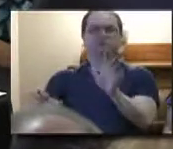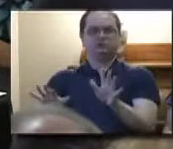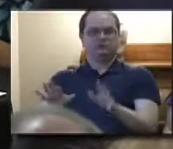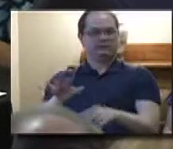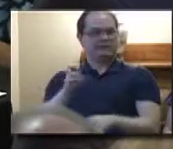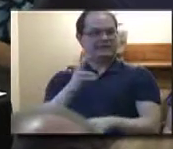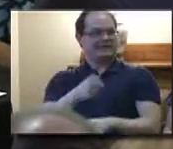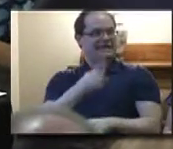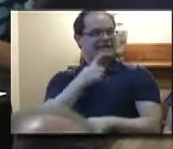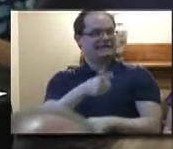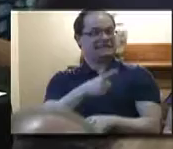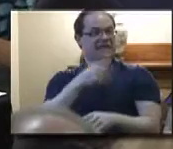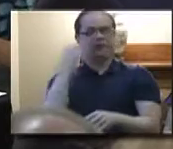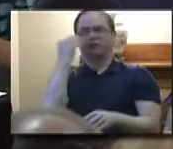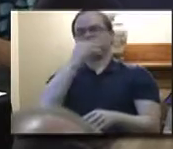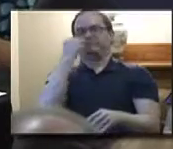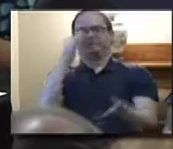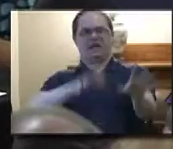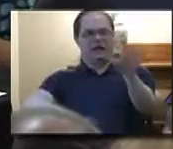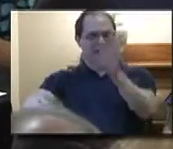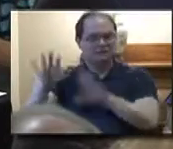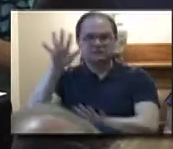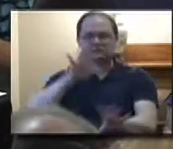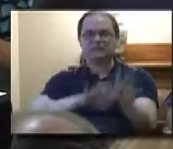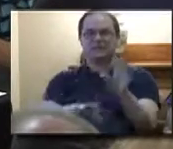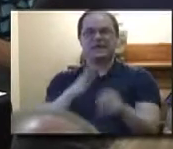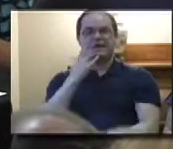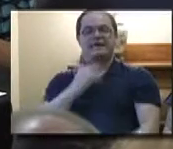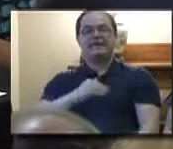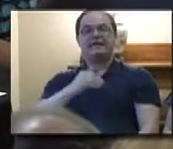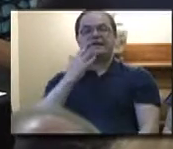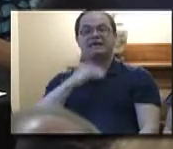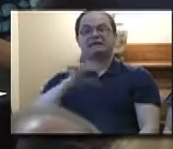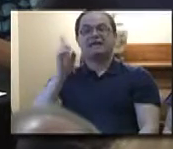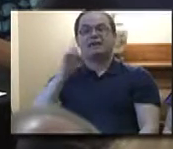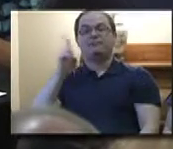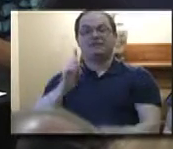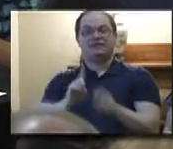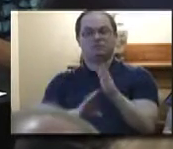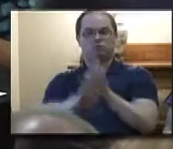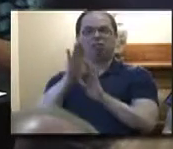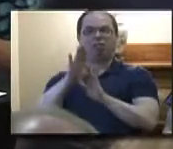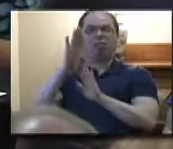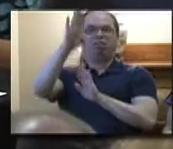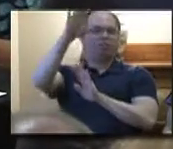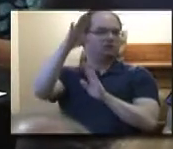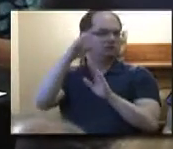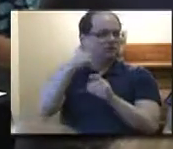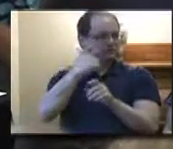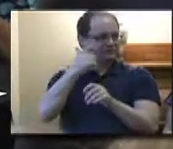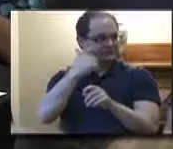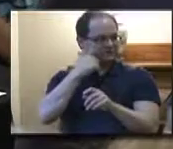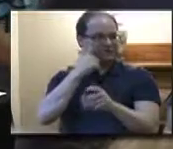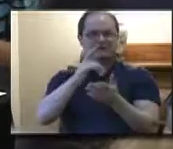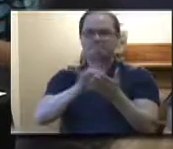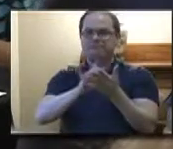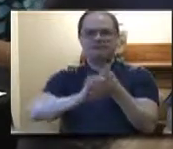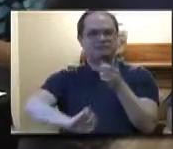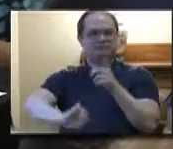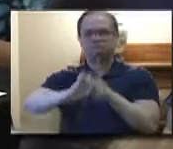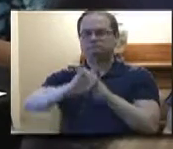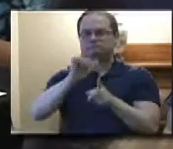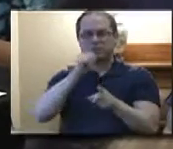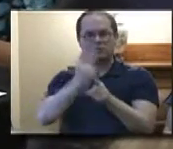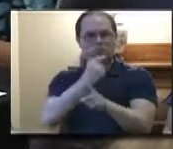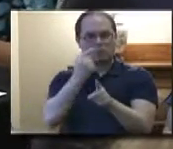you know, he said he was in a daze, you know, his diabetes was acting up the last couple days, and you know, the medicine wasn't quite